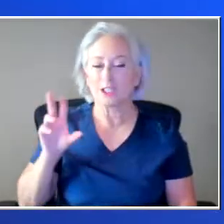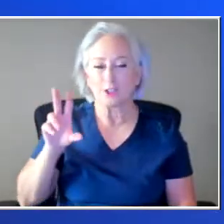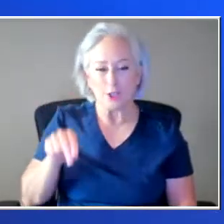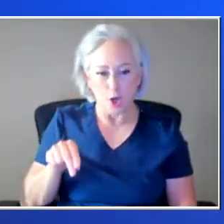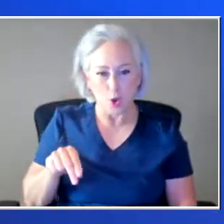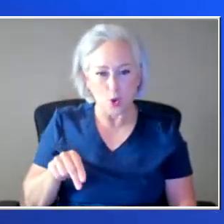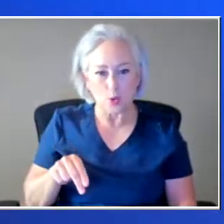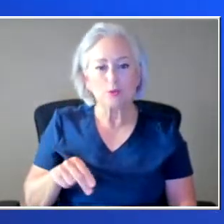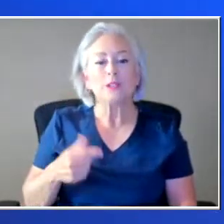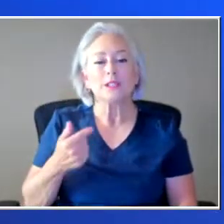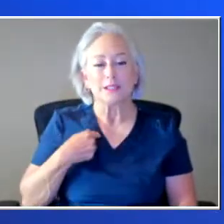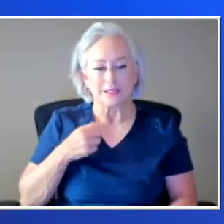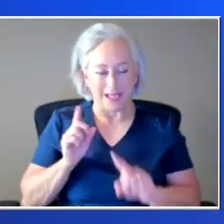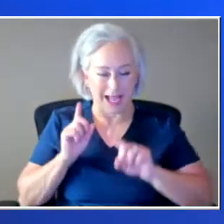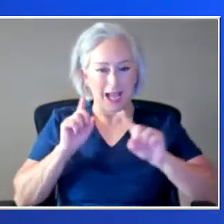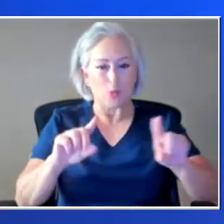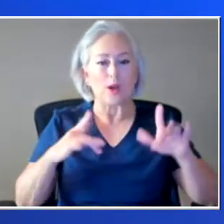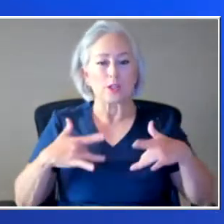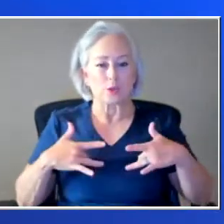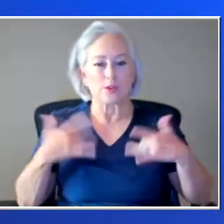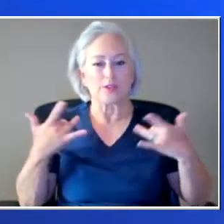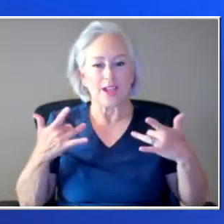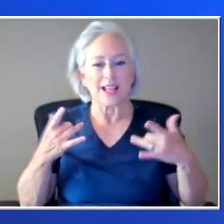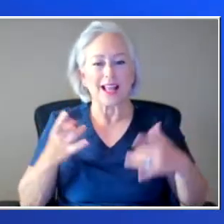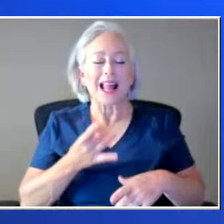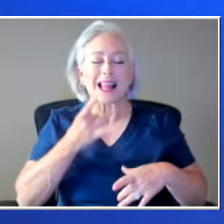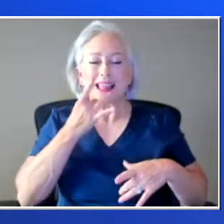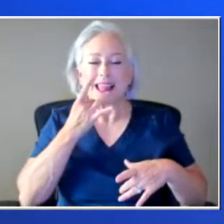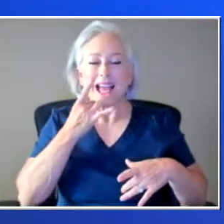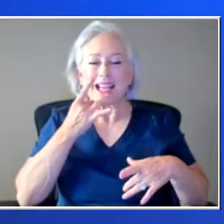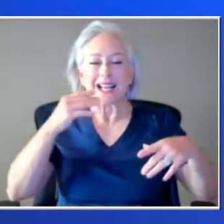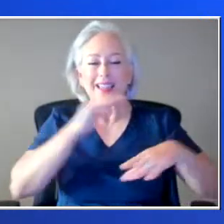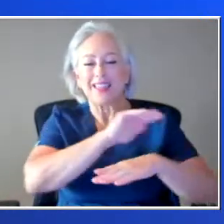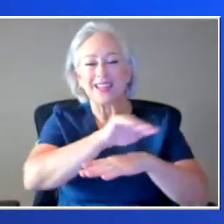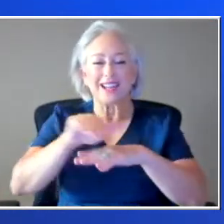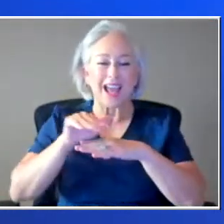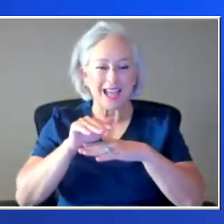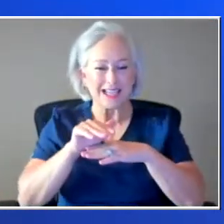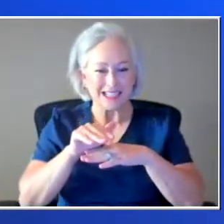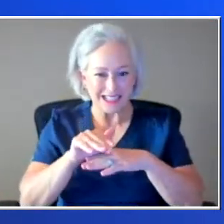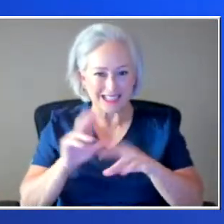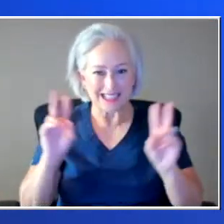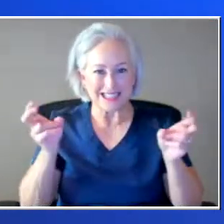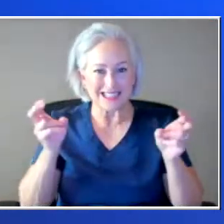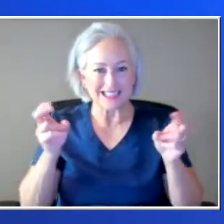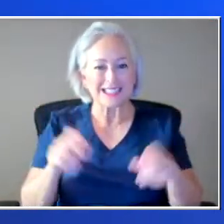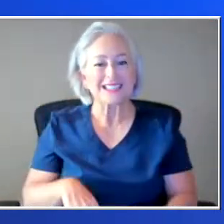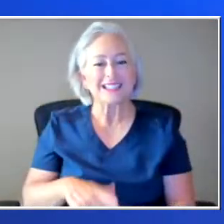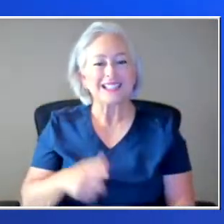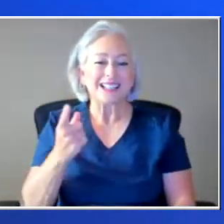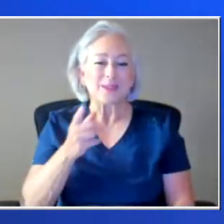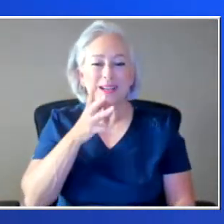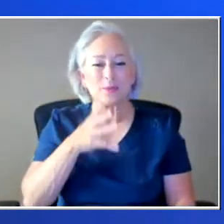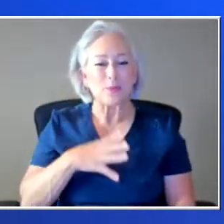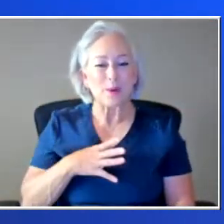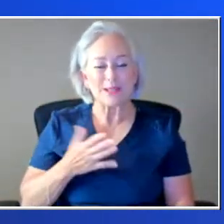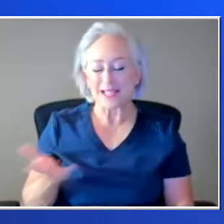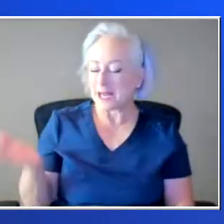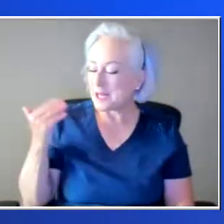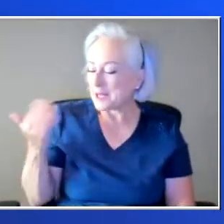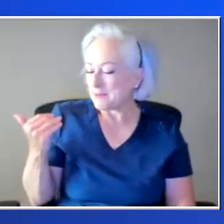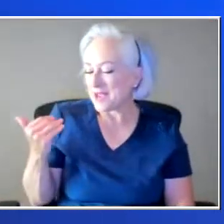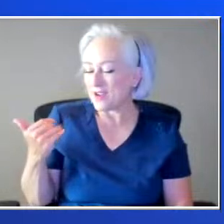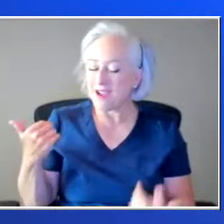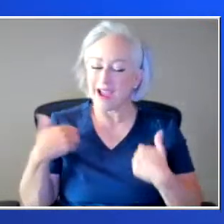event, Light the Night, and there was this nice little lady that said, "Come into my tent, I have some information for